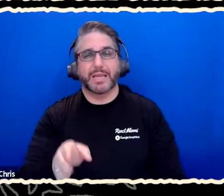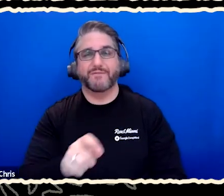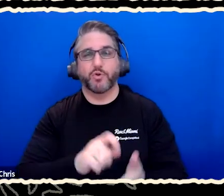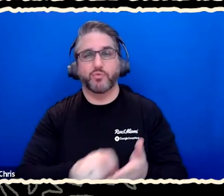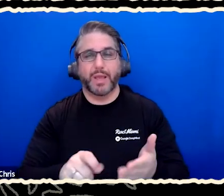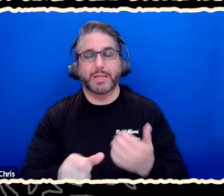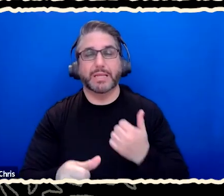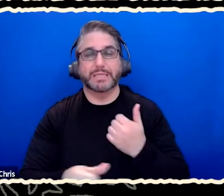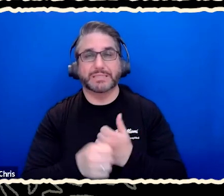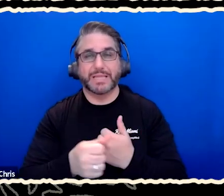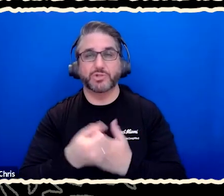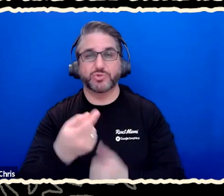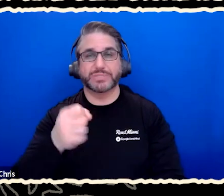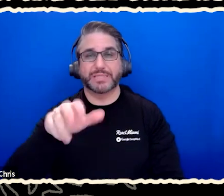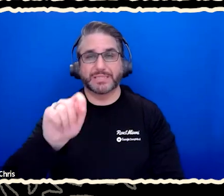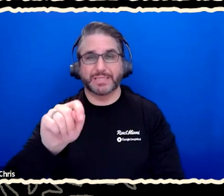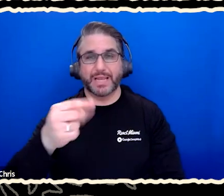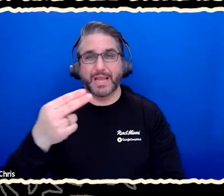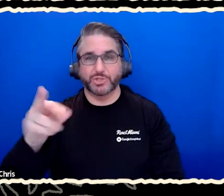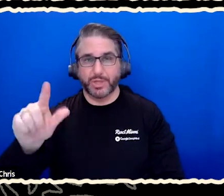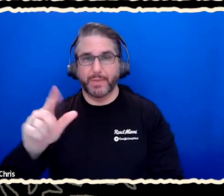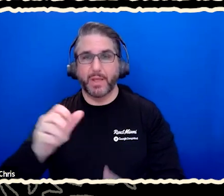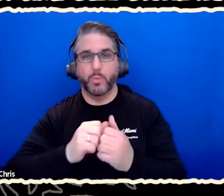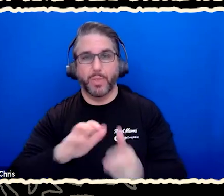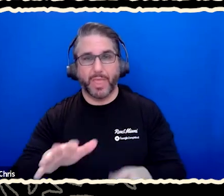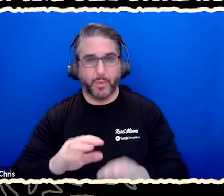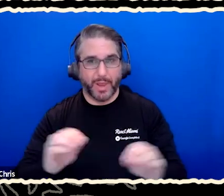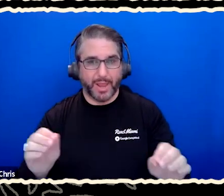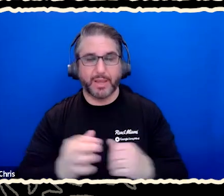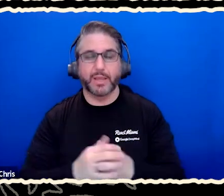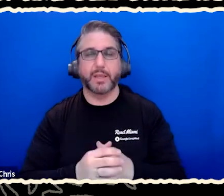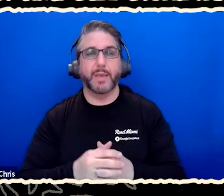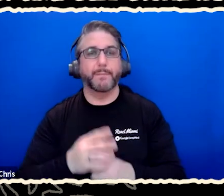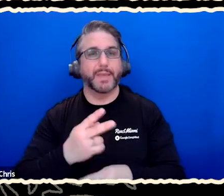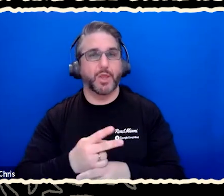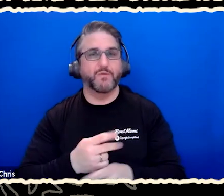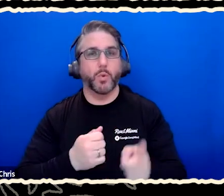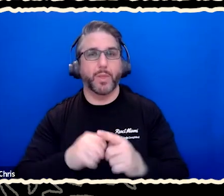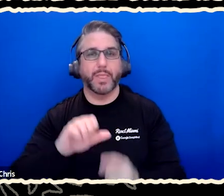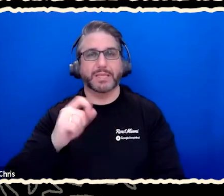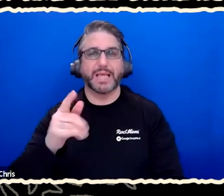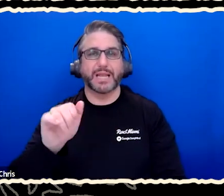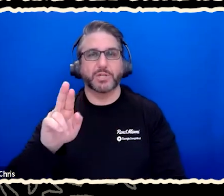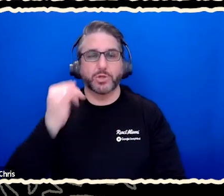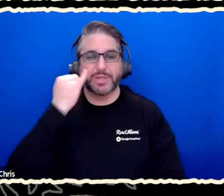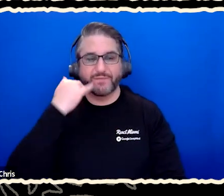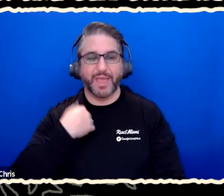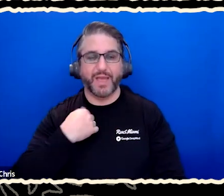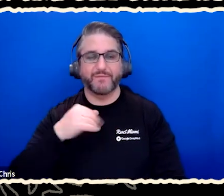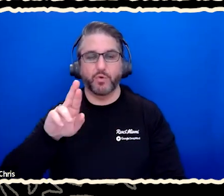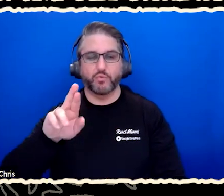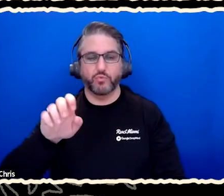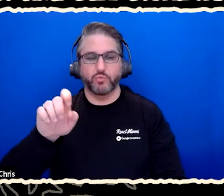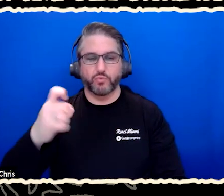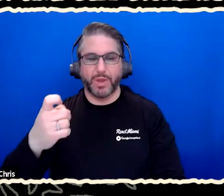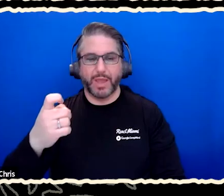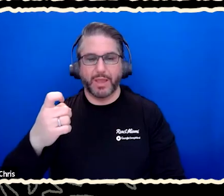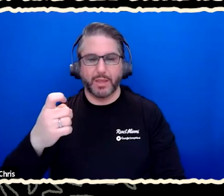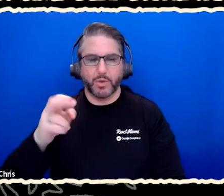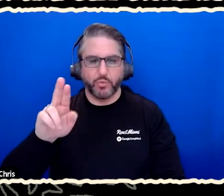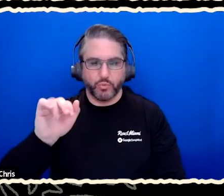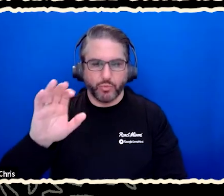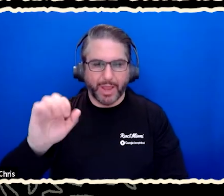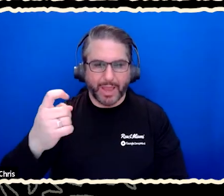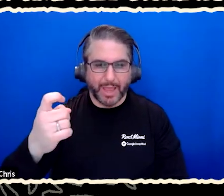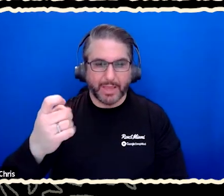dangerously set HTML without any, and be careful with the custom HTML sanitizers if they have regex. But if you go for